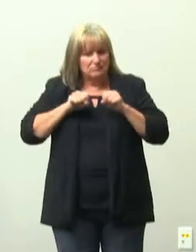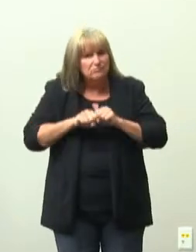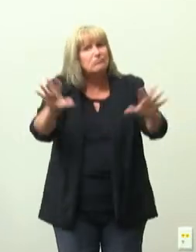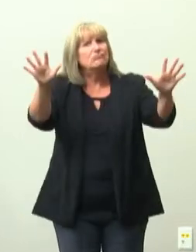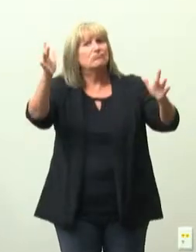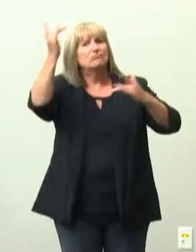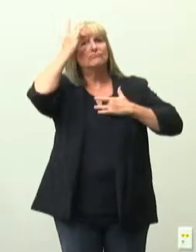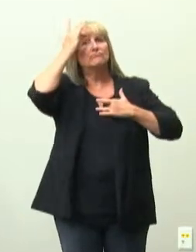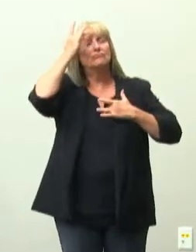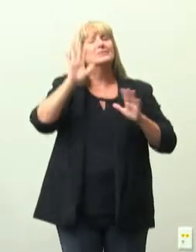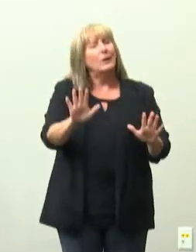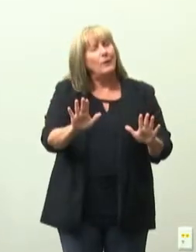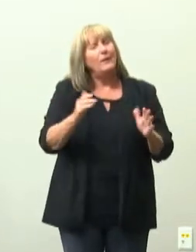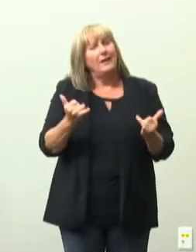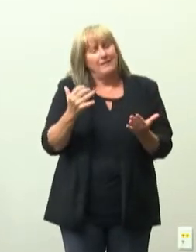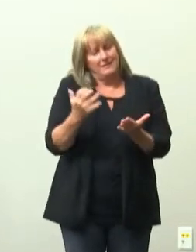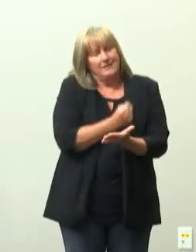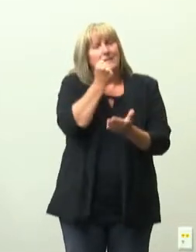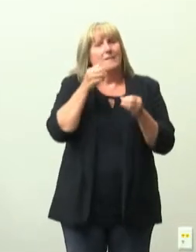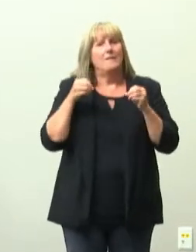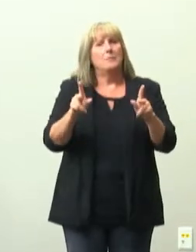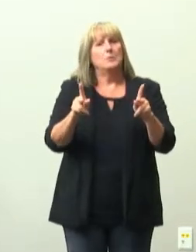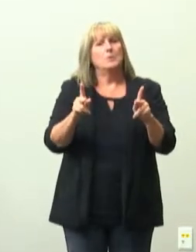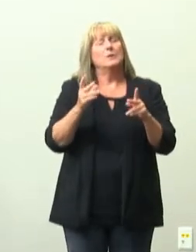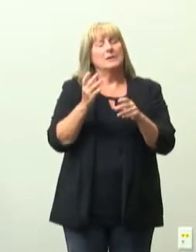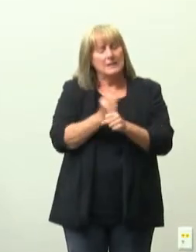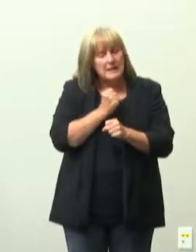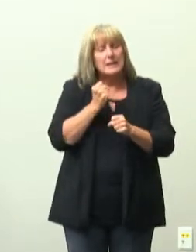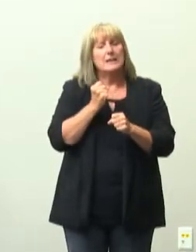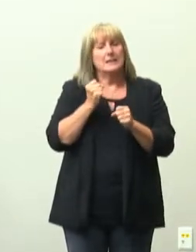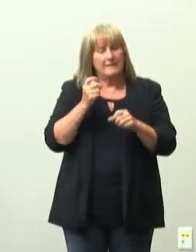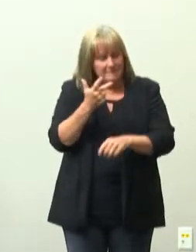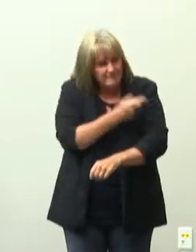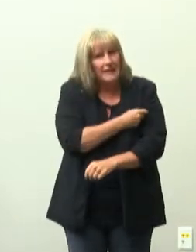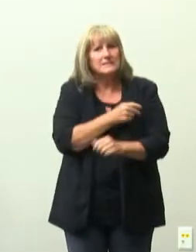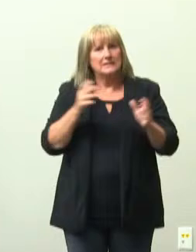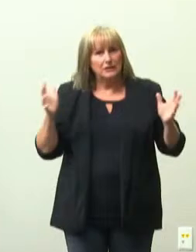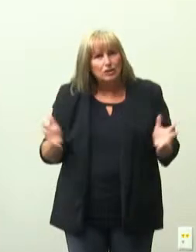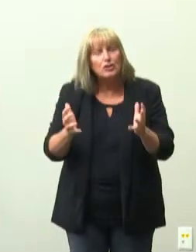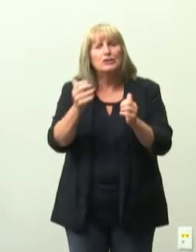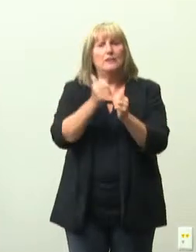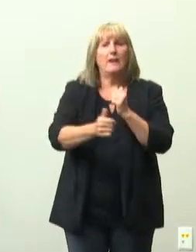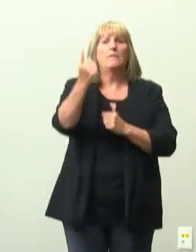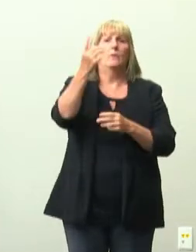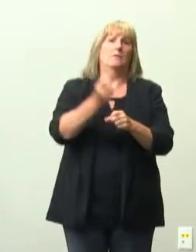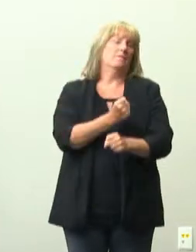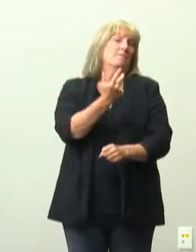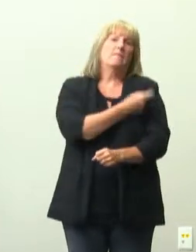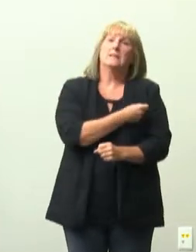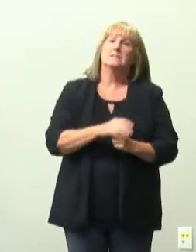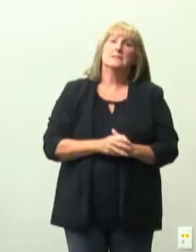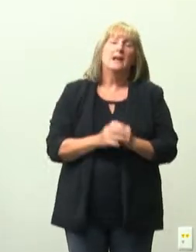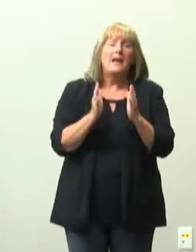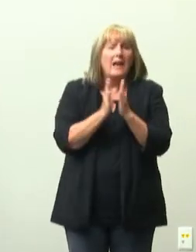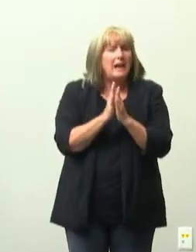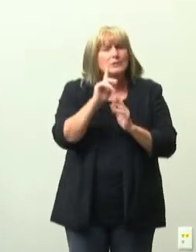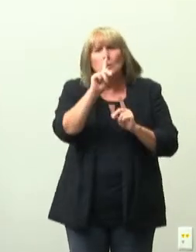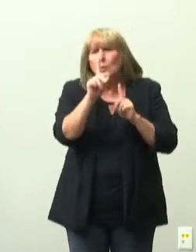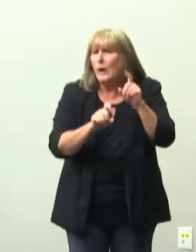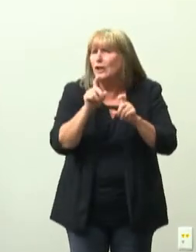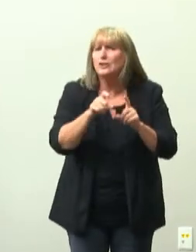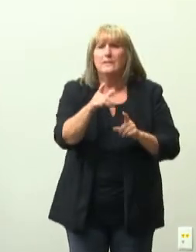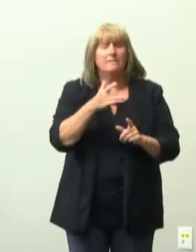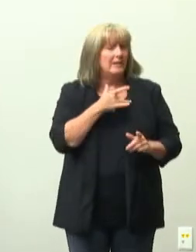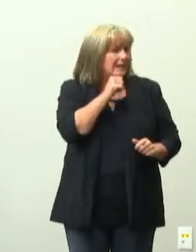let's take this opportunity. Let's get on top of this. Let's encourage everybody to get vaccinated. Ask questions if you